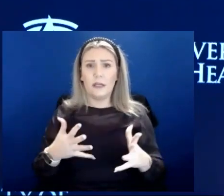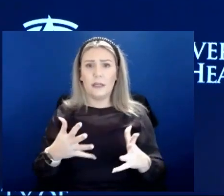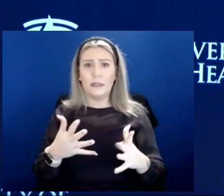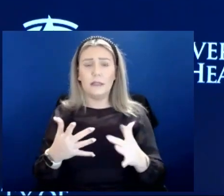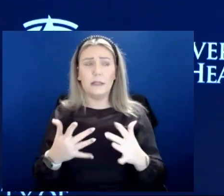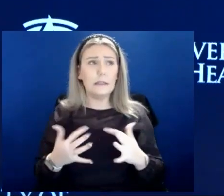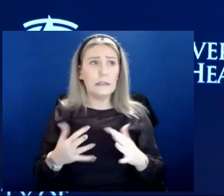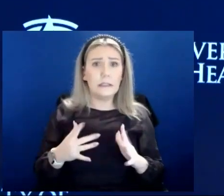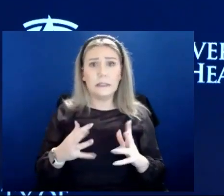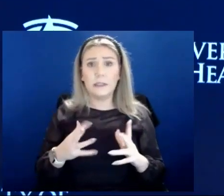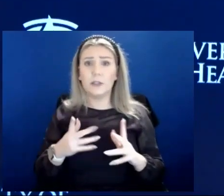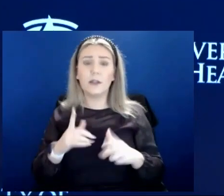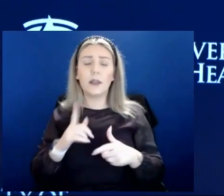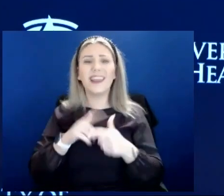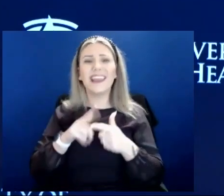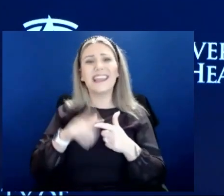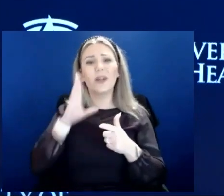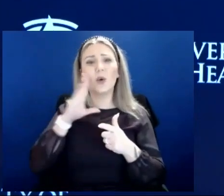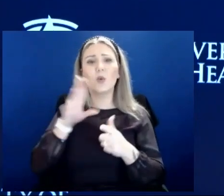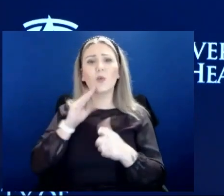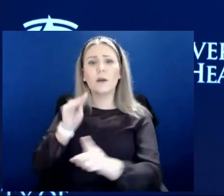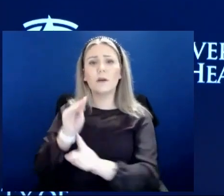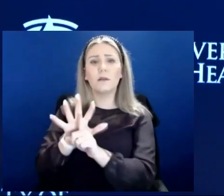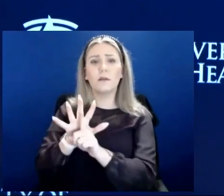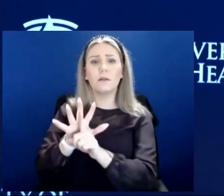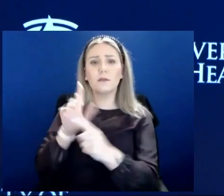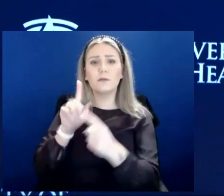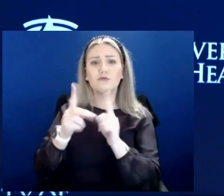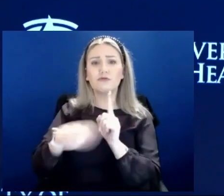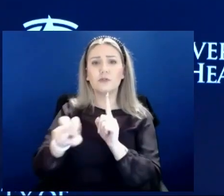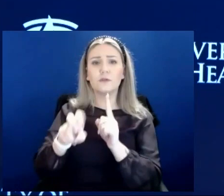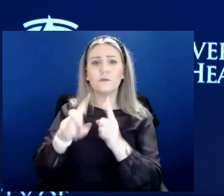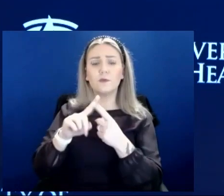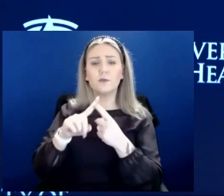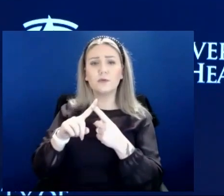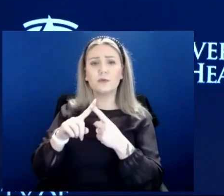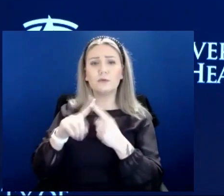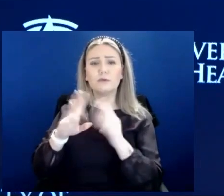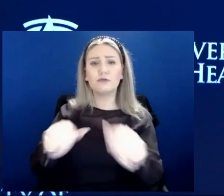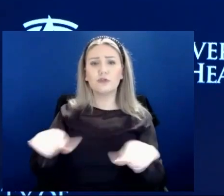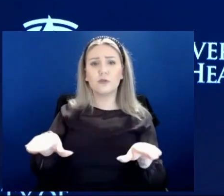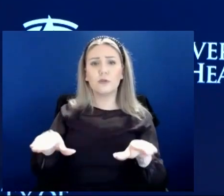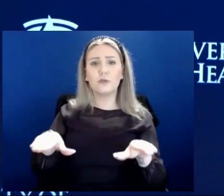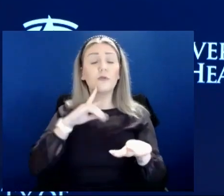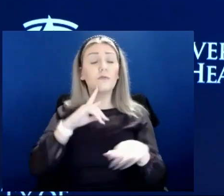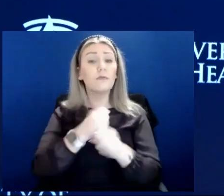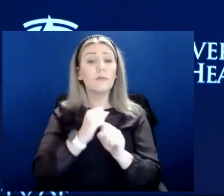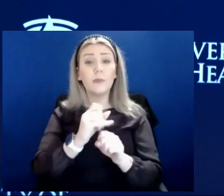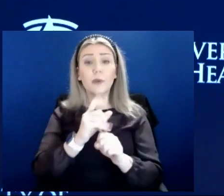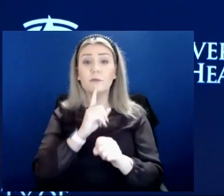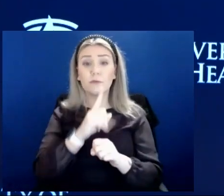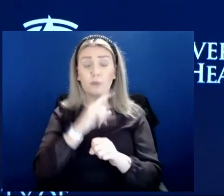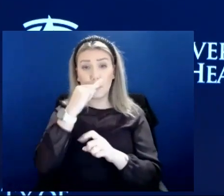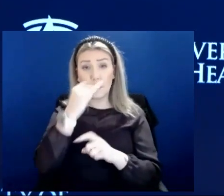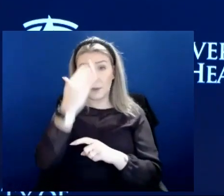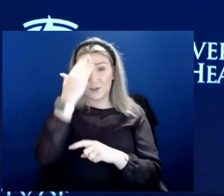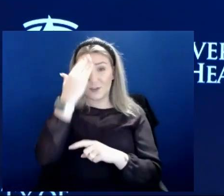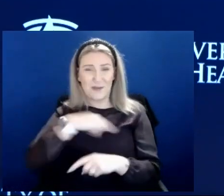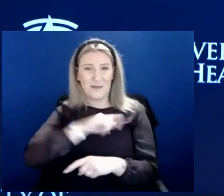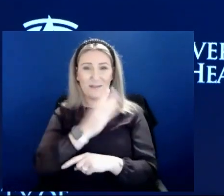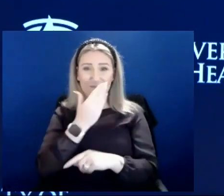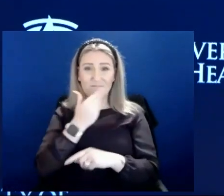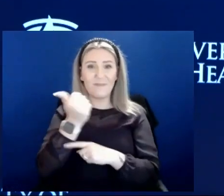will transfer to children. So we need to make sure that kids know that we're going to do our best to keep them